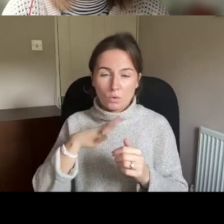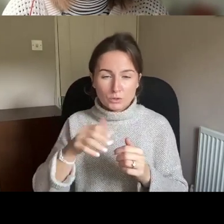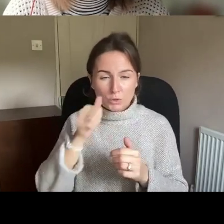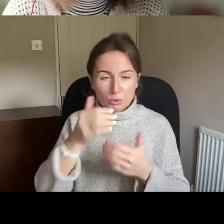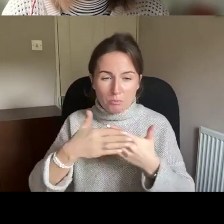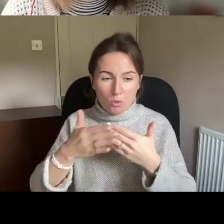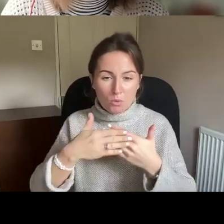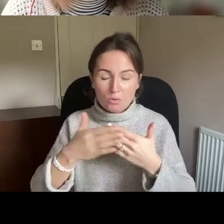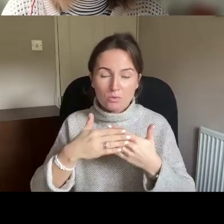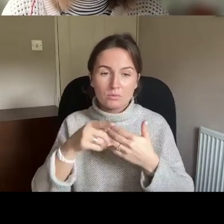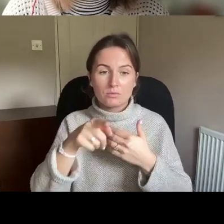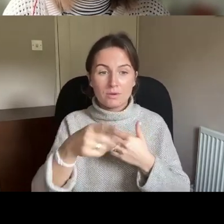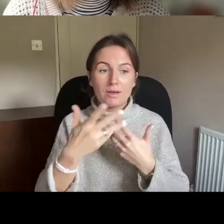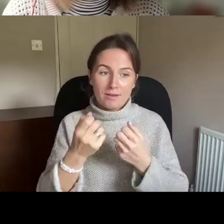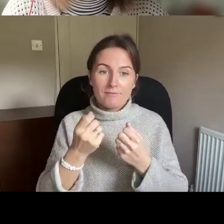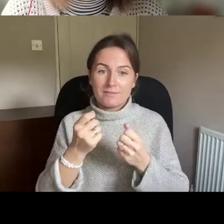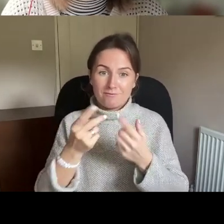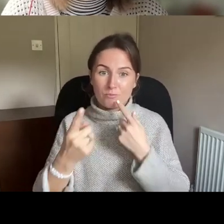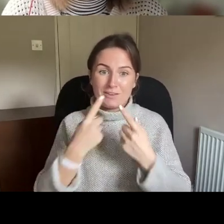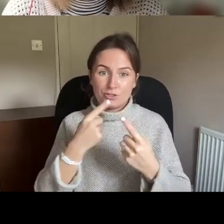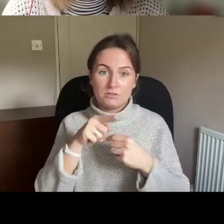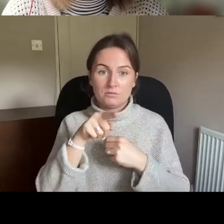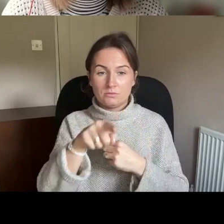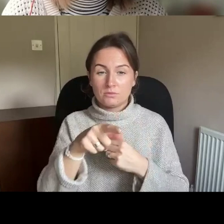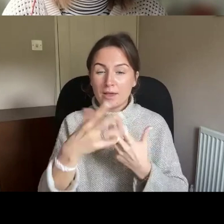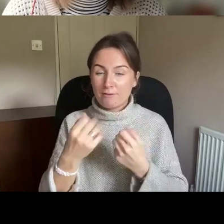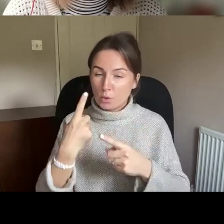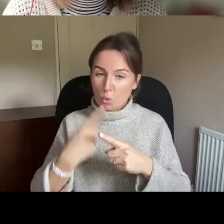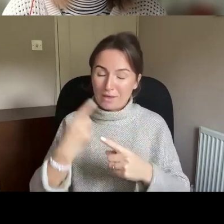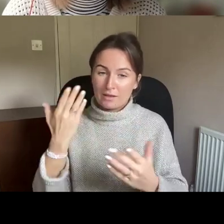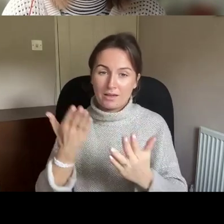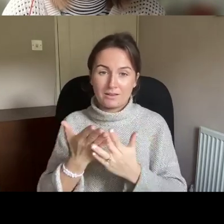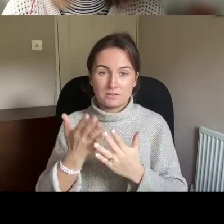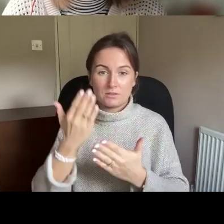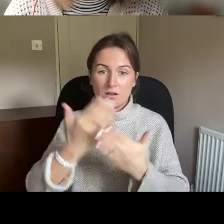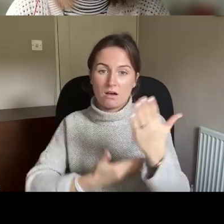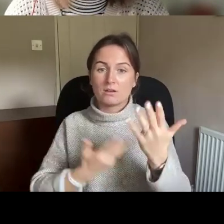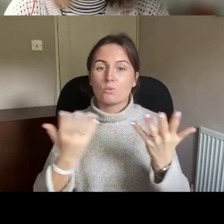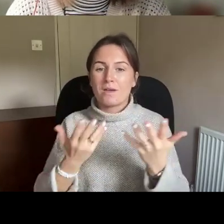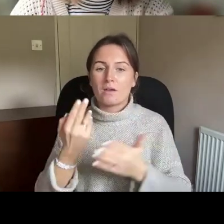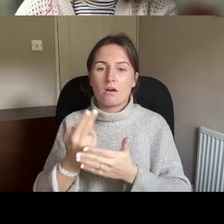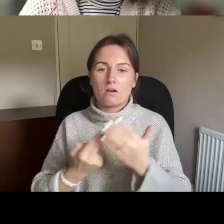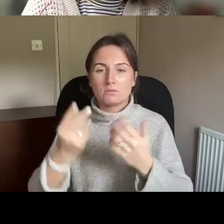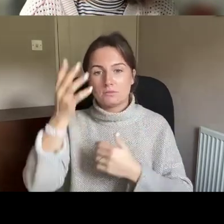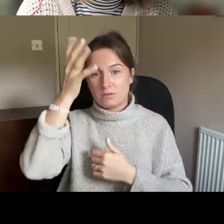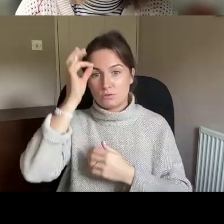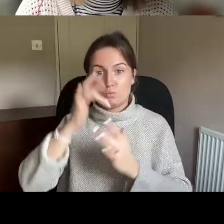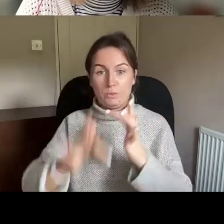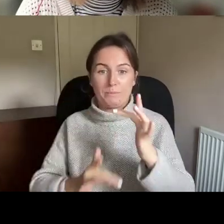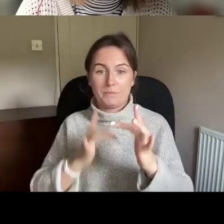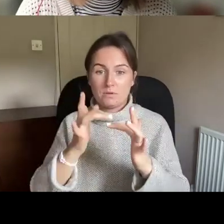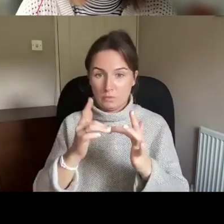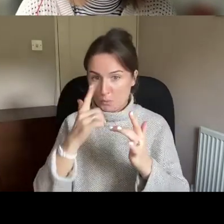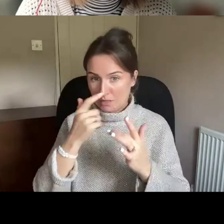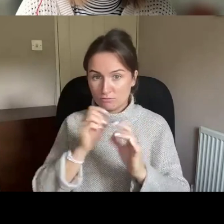navigate the site. And we have a quick access guide available on the Arts Council website for the Explorer, and we can share these slides afterwards with the